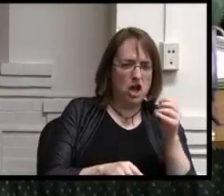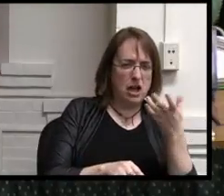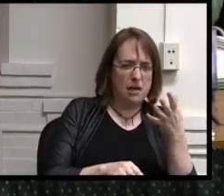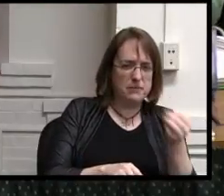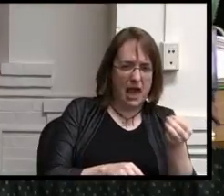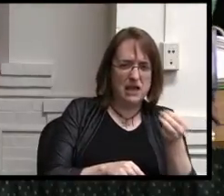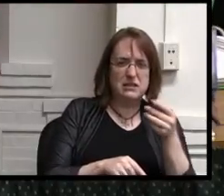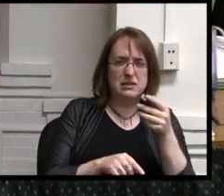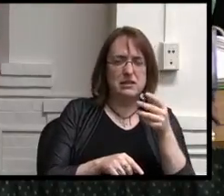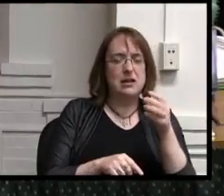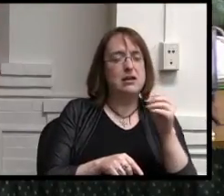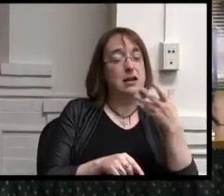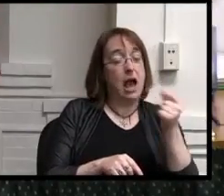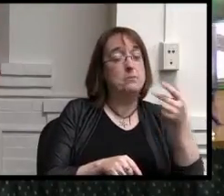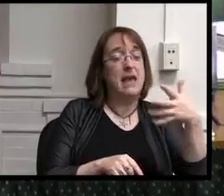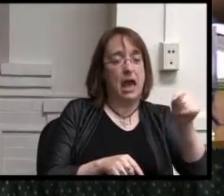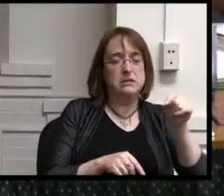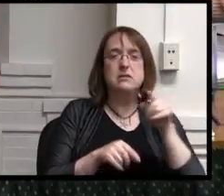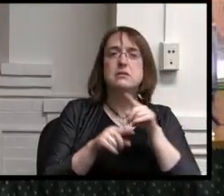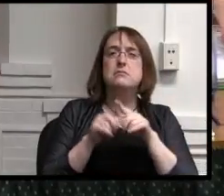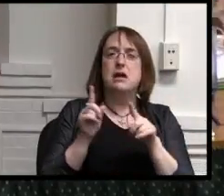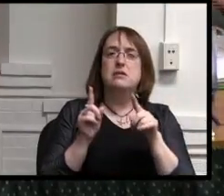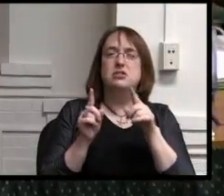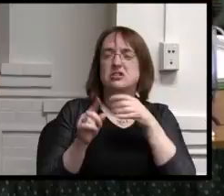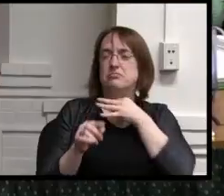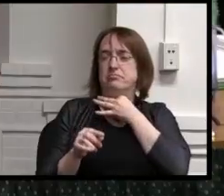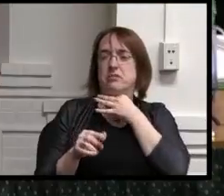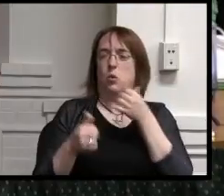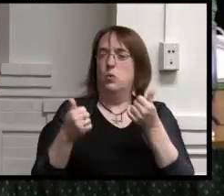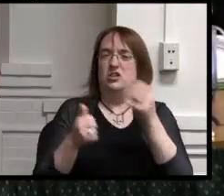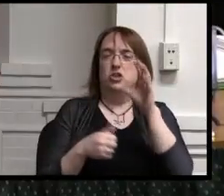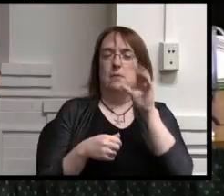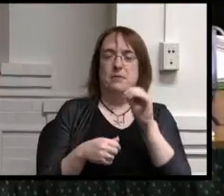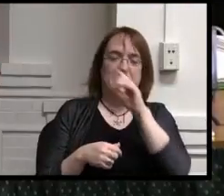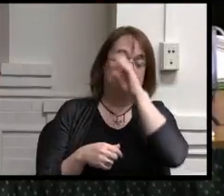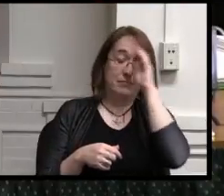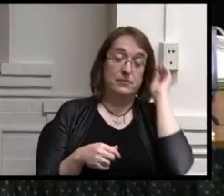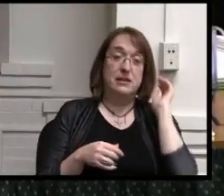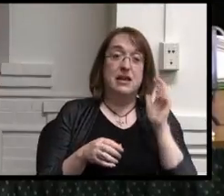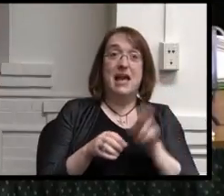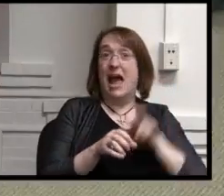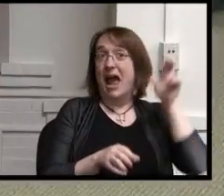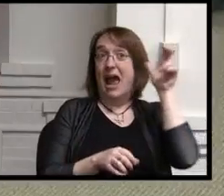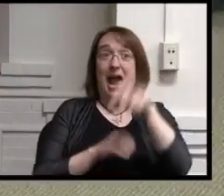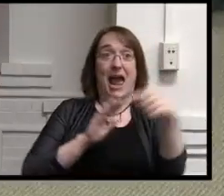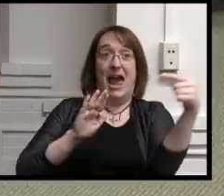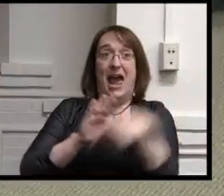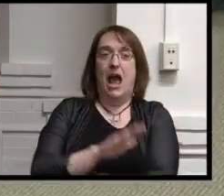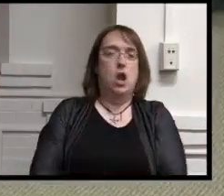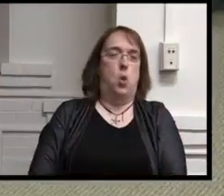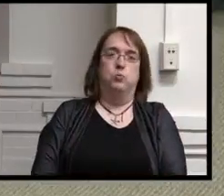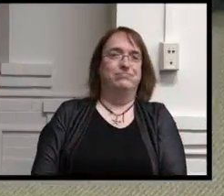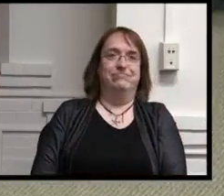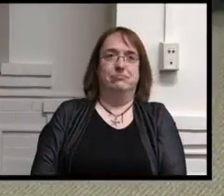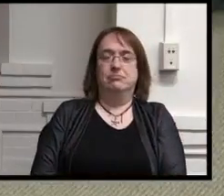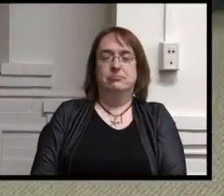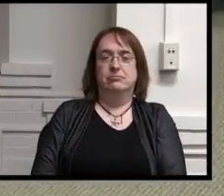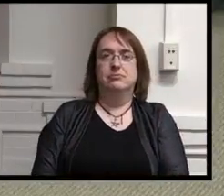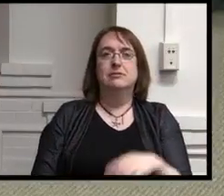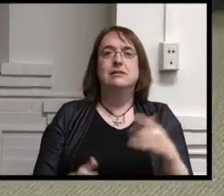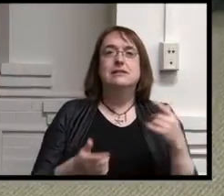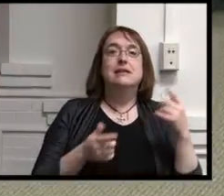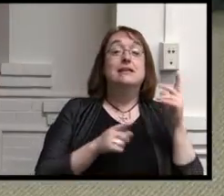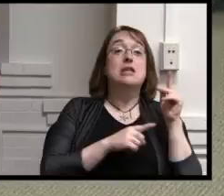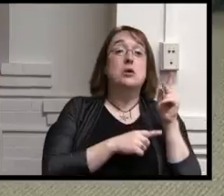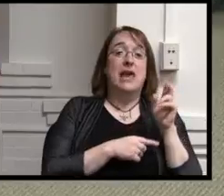take you on a deeper dive there if you want. no, I don't. No, it's I was curious. too late for the deeper dive. I think you nailed it. Yeah. And we pretty much have an